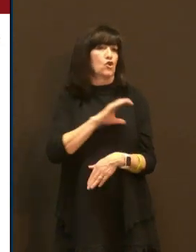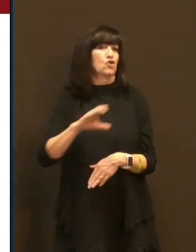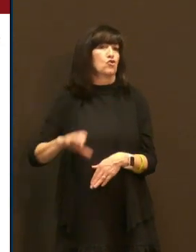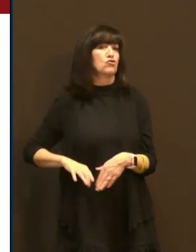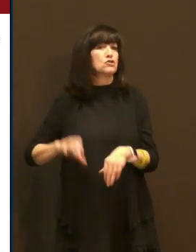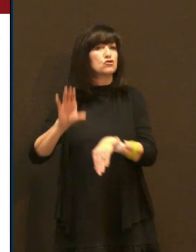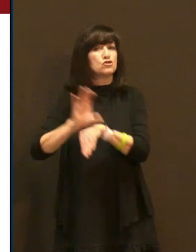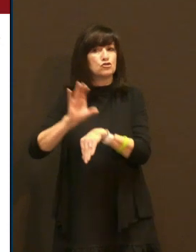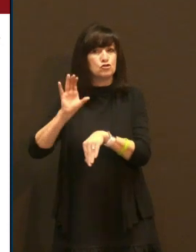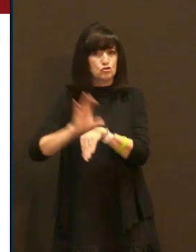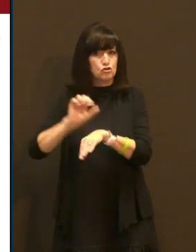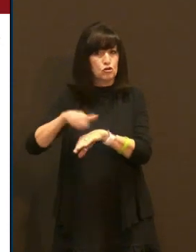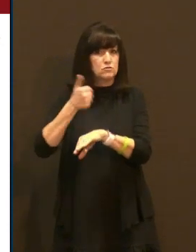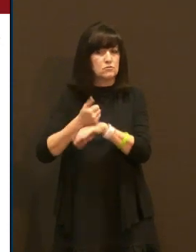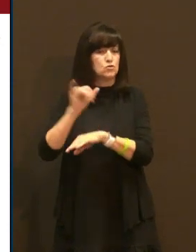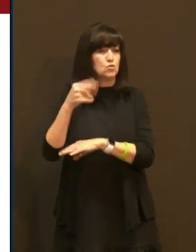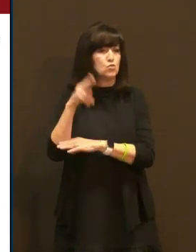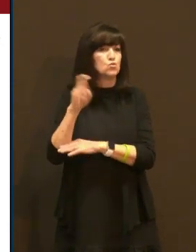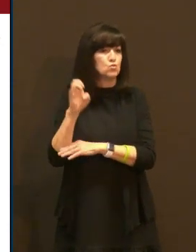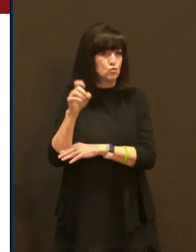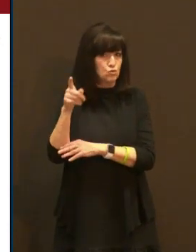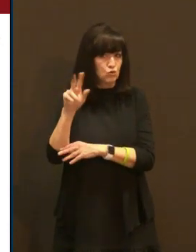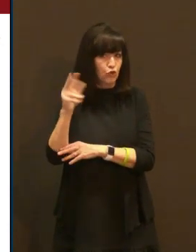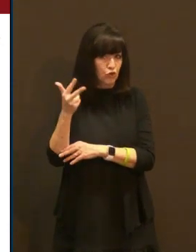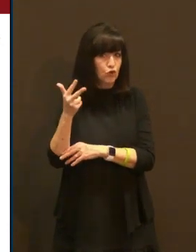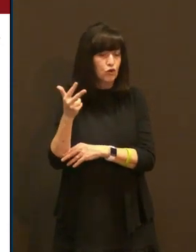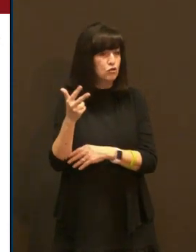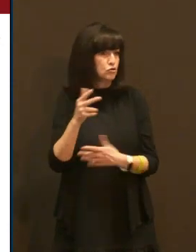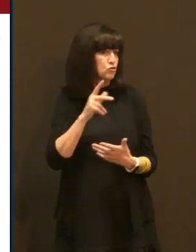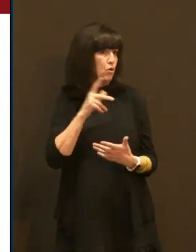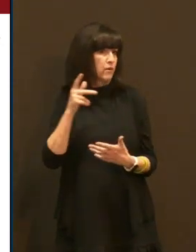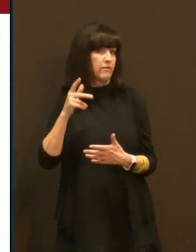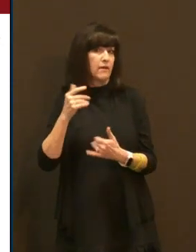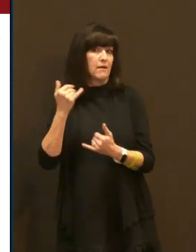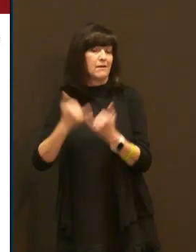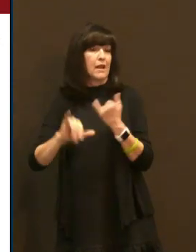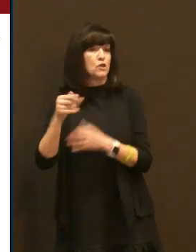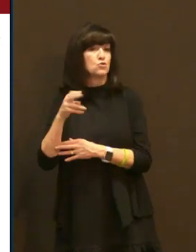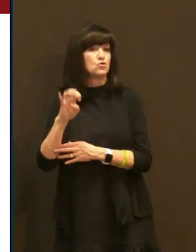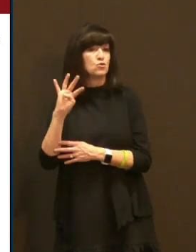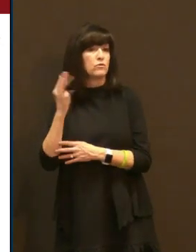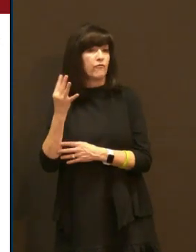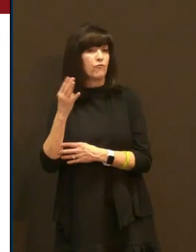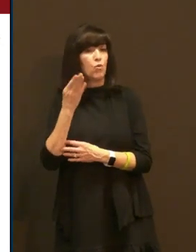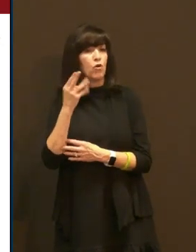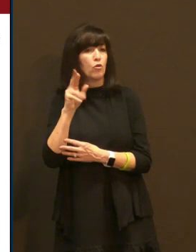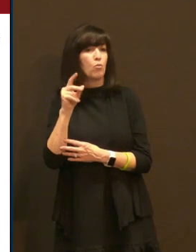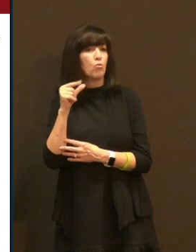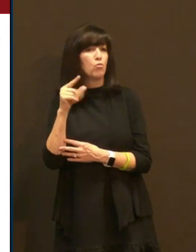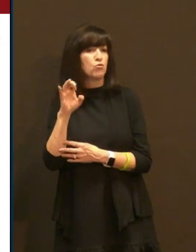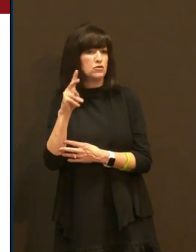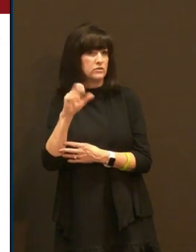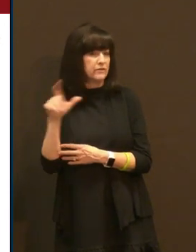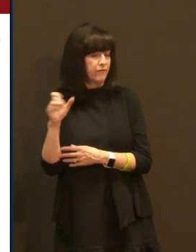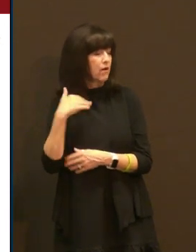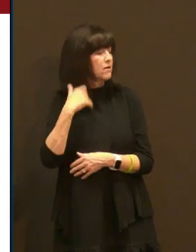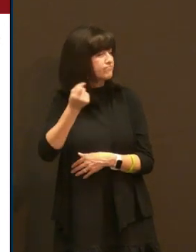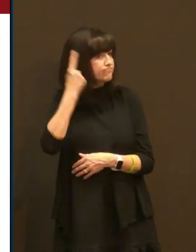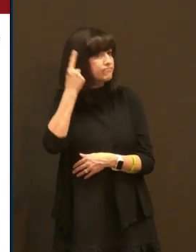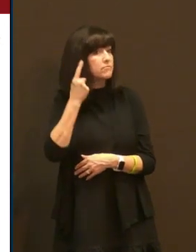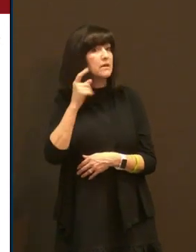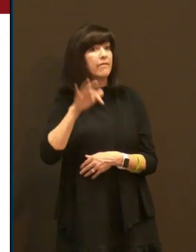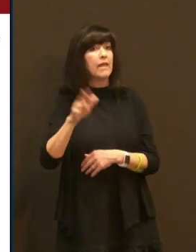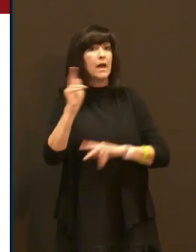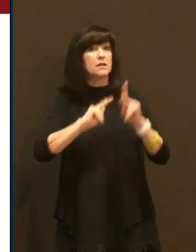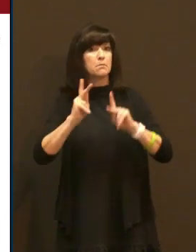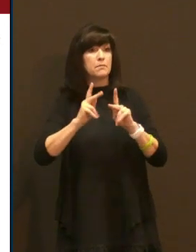So it's going to be a road show really that we're moving around, but we know that the drive-throughs are only going to get certain people, and so we're still working